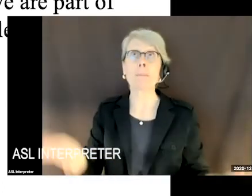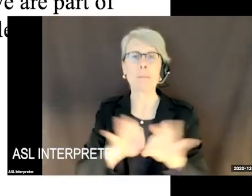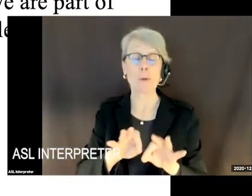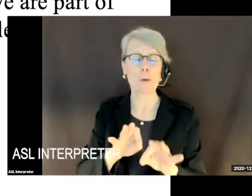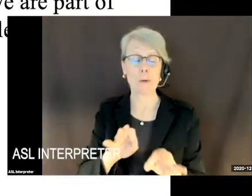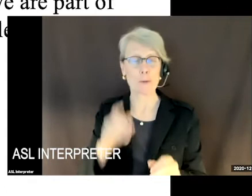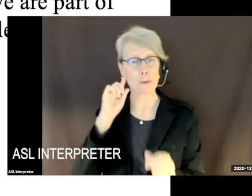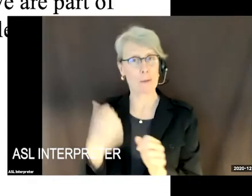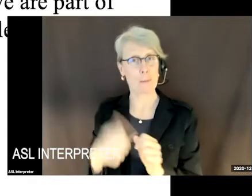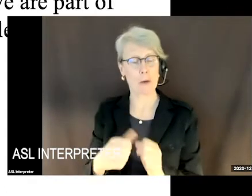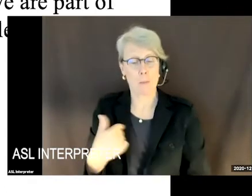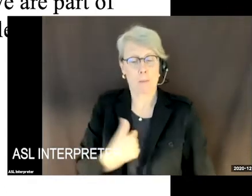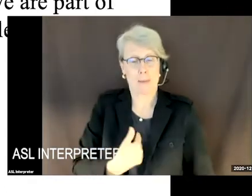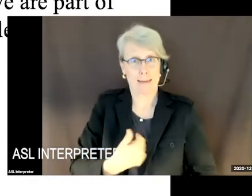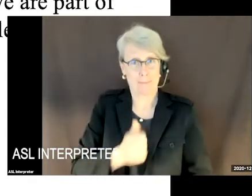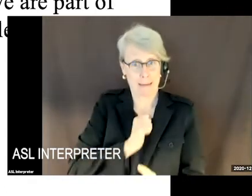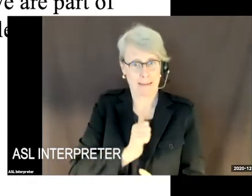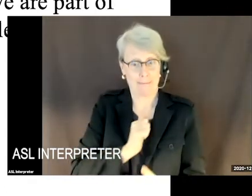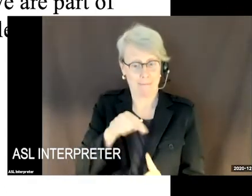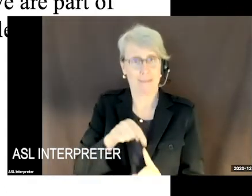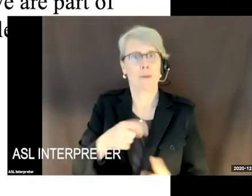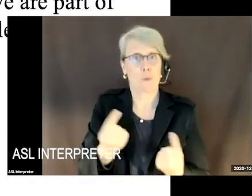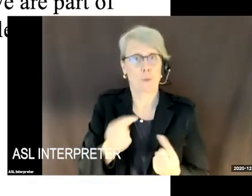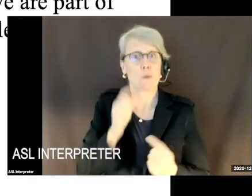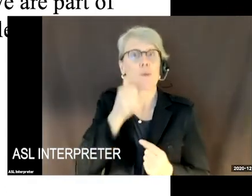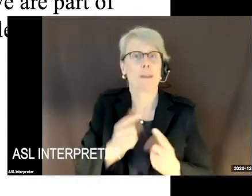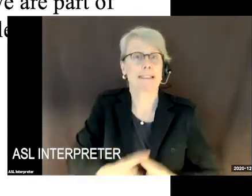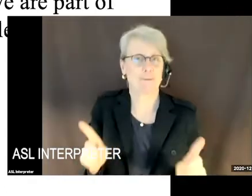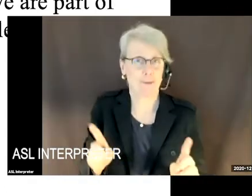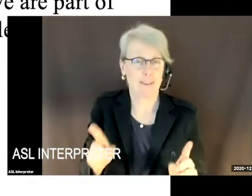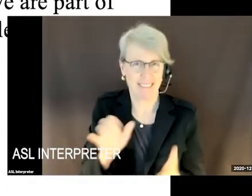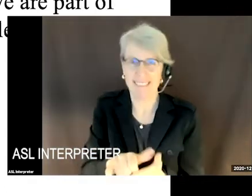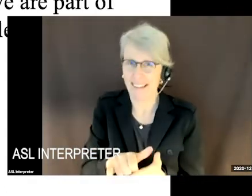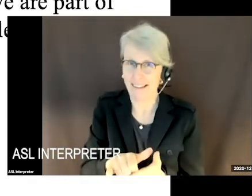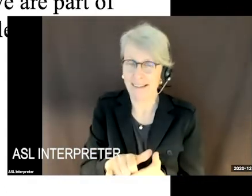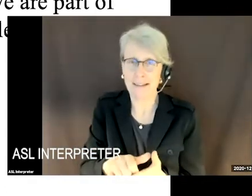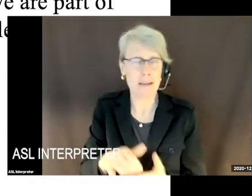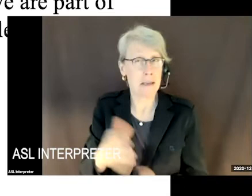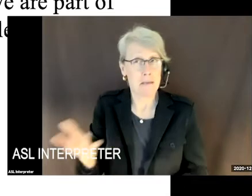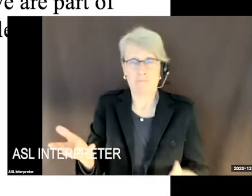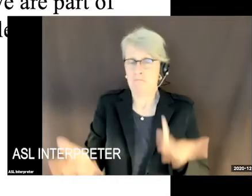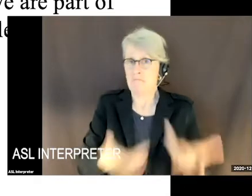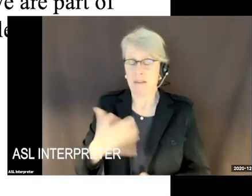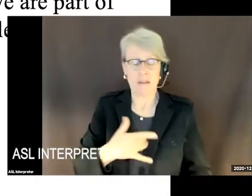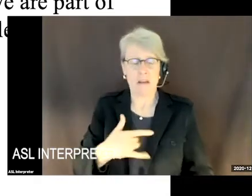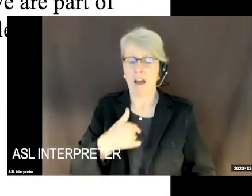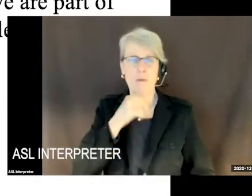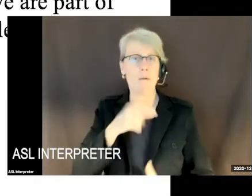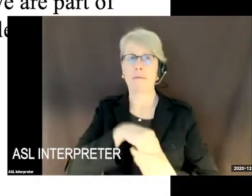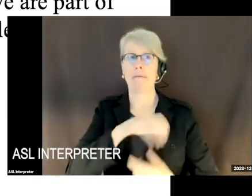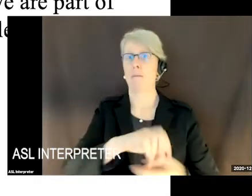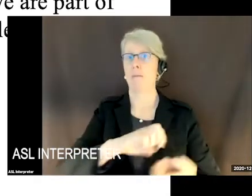the only thing that matters is what am I going to do differently tomorrow? To recognize that if I don't see how I'm part